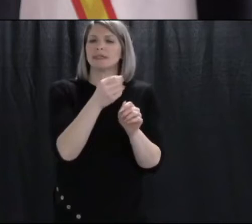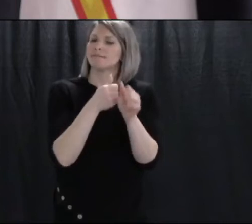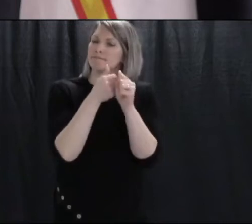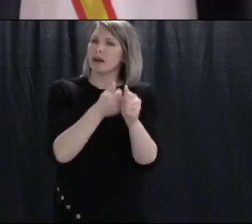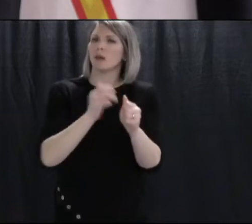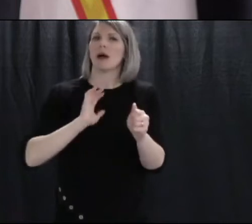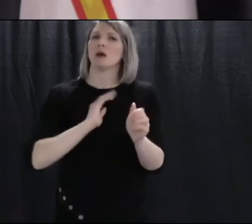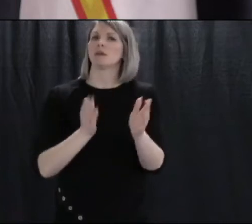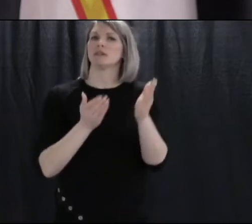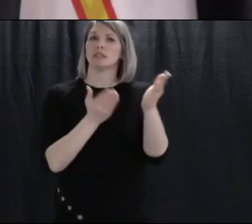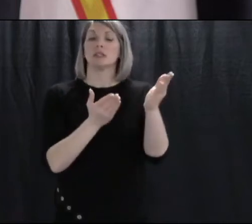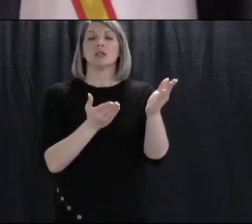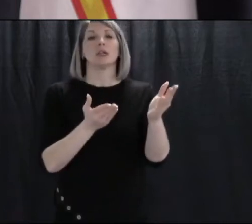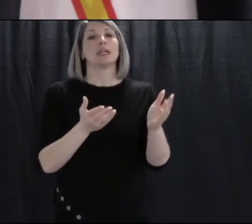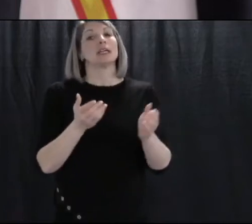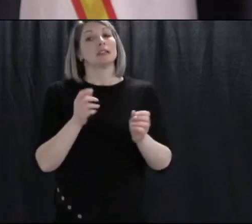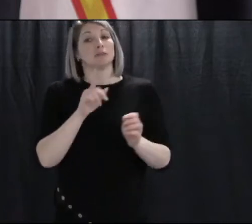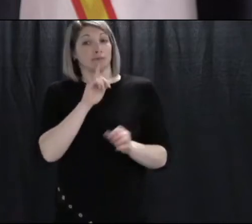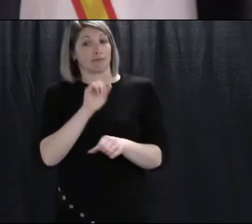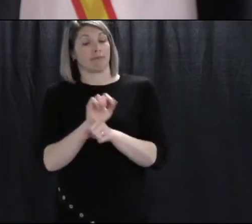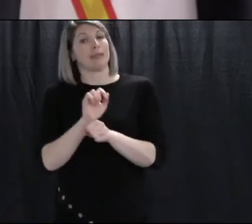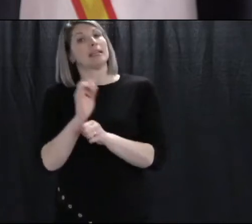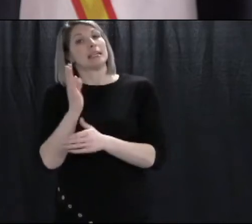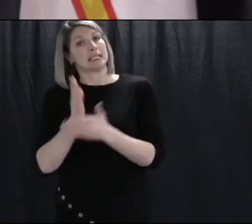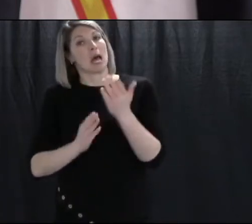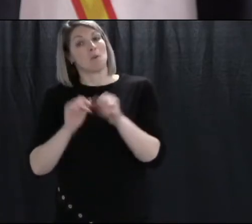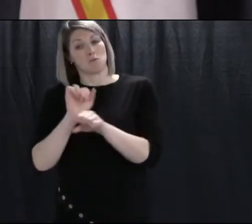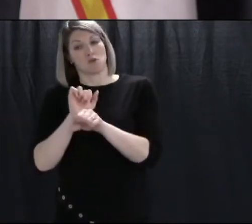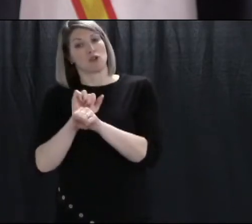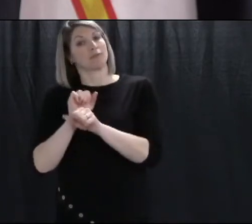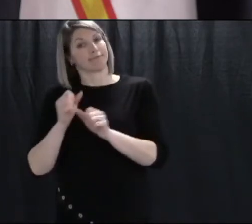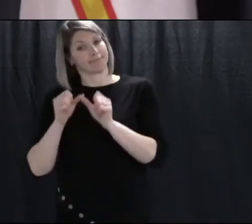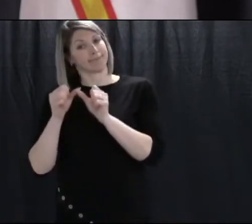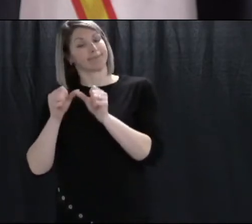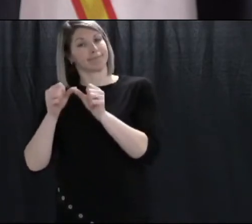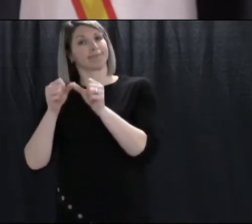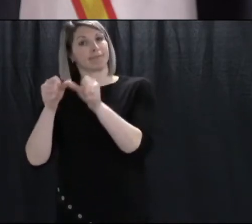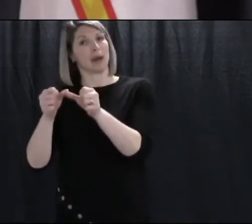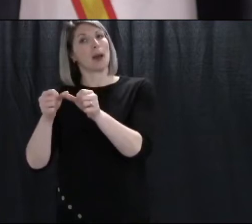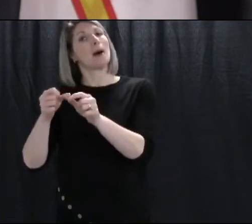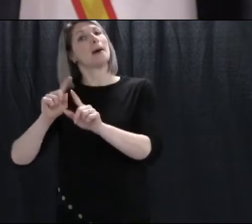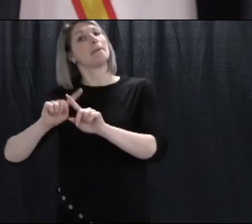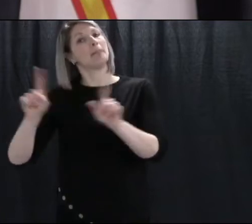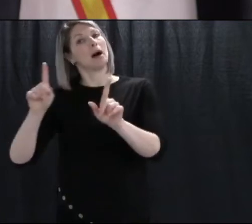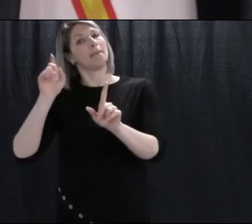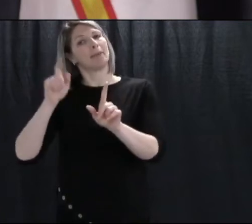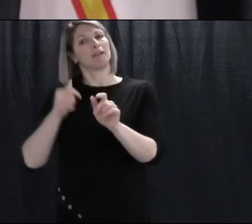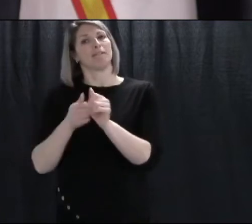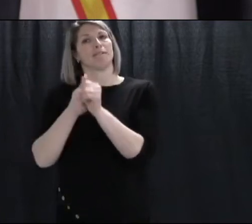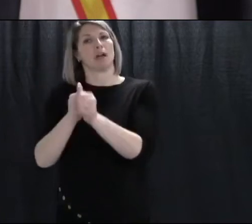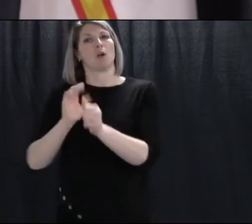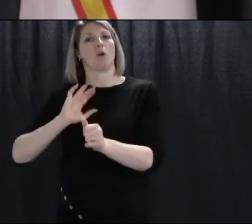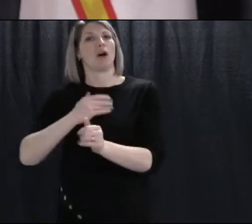would continue for those contractors that are able to put in the appropriate measures that's required to make sure the workplace